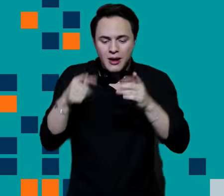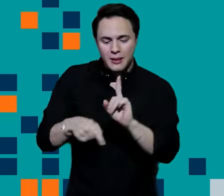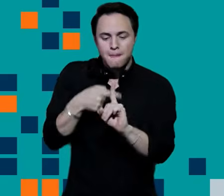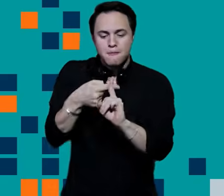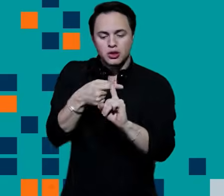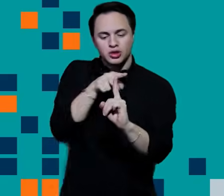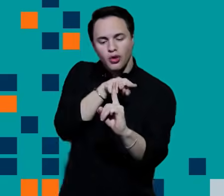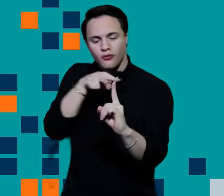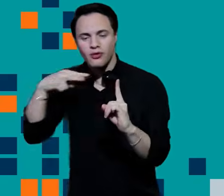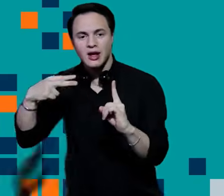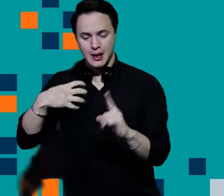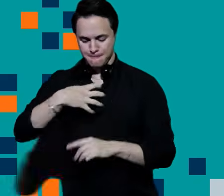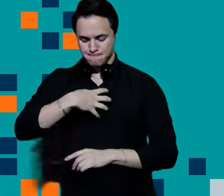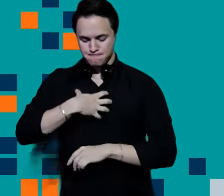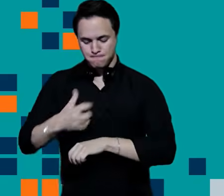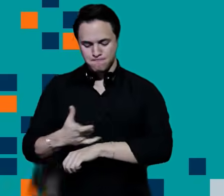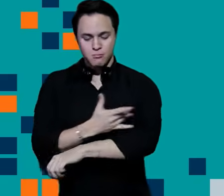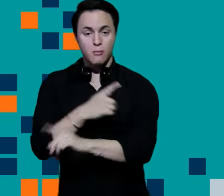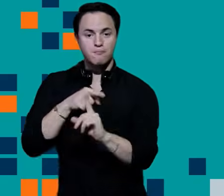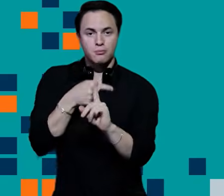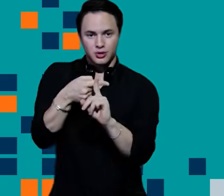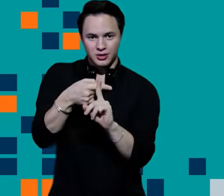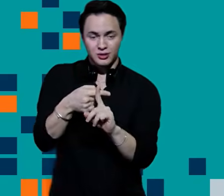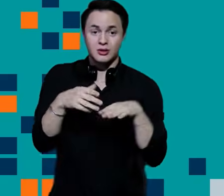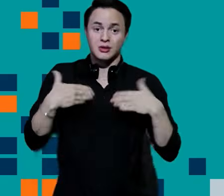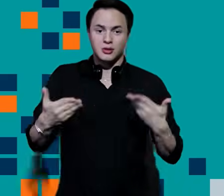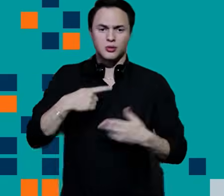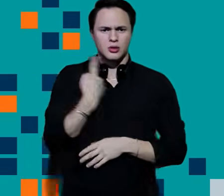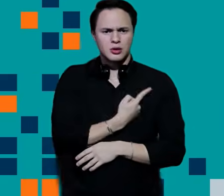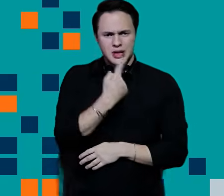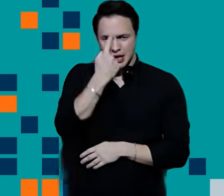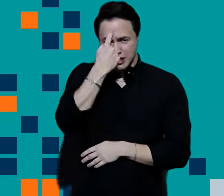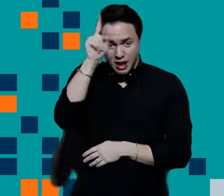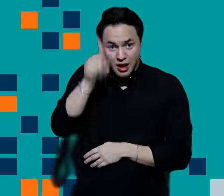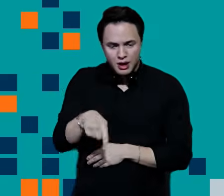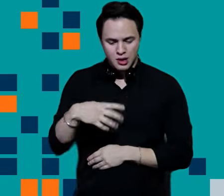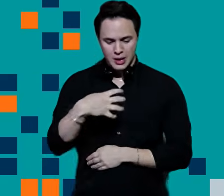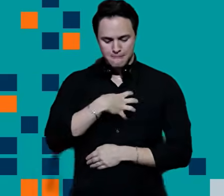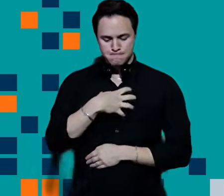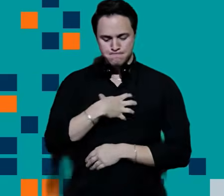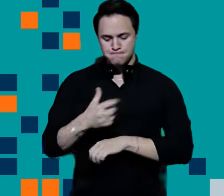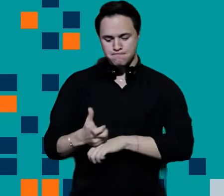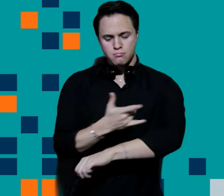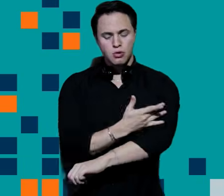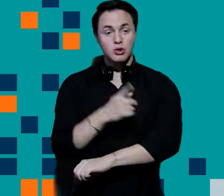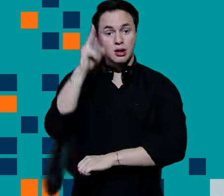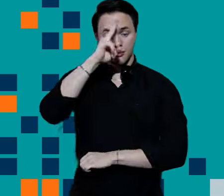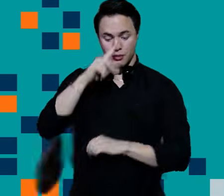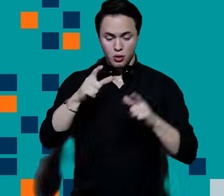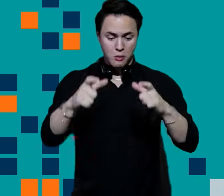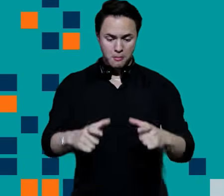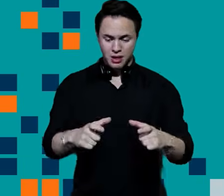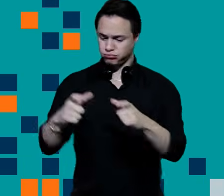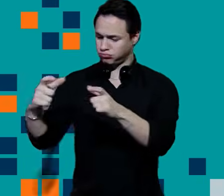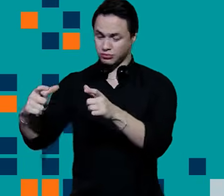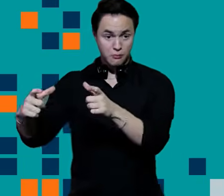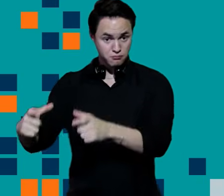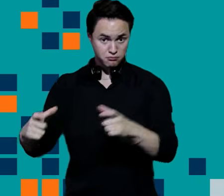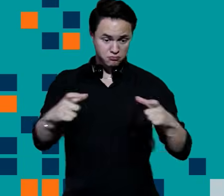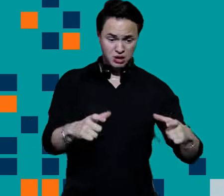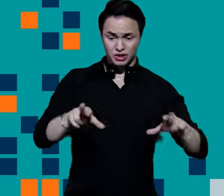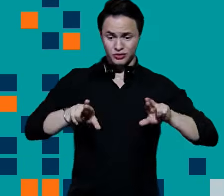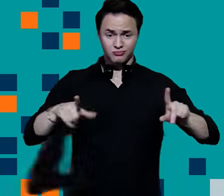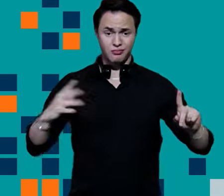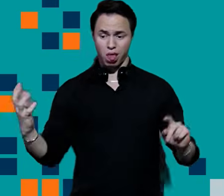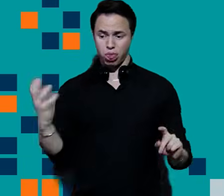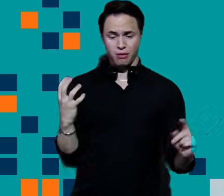side of the emotional side. And so this idea of these emotions, remember place attachment theory, are tied back to this